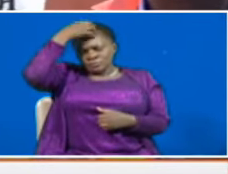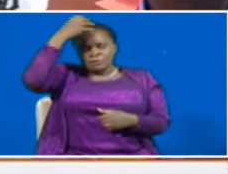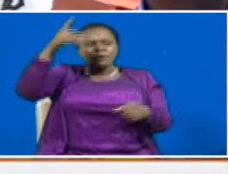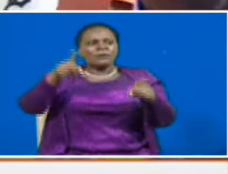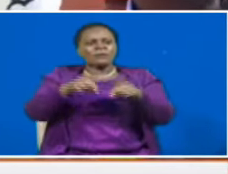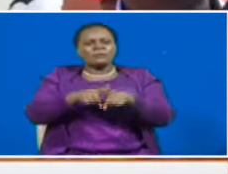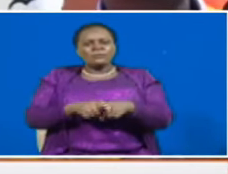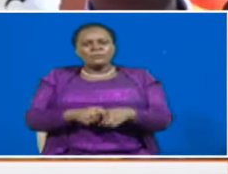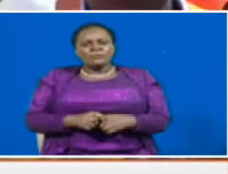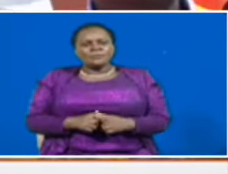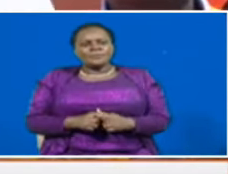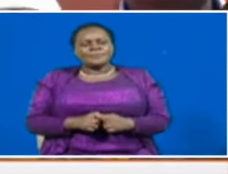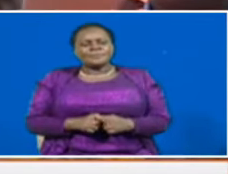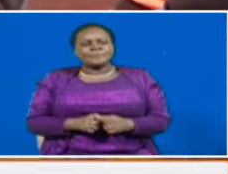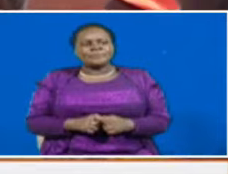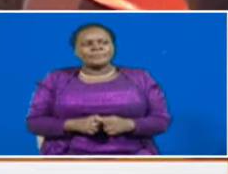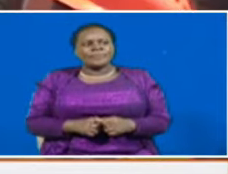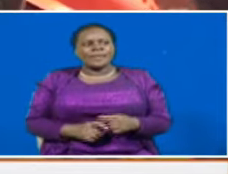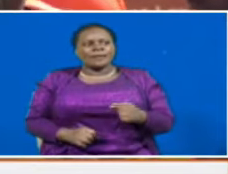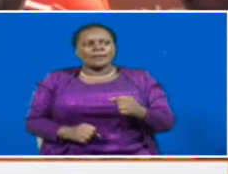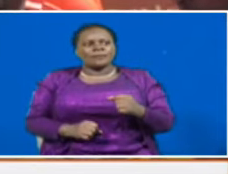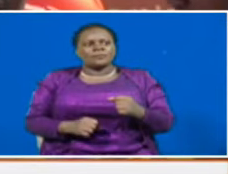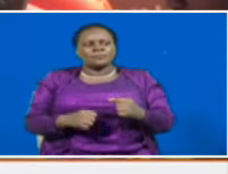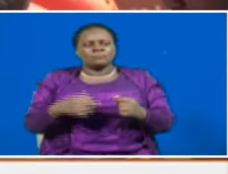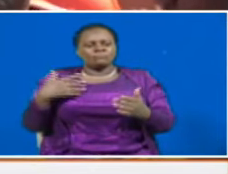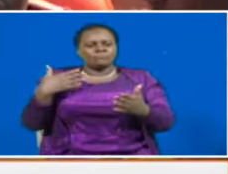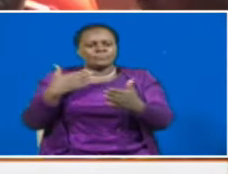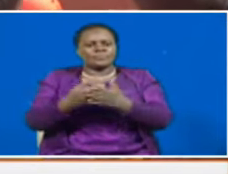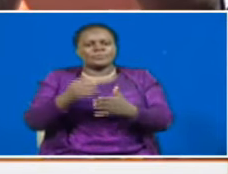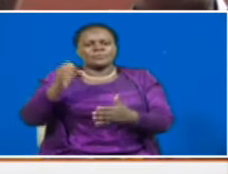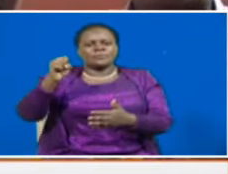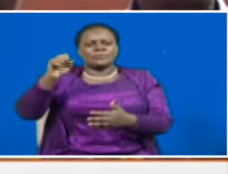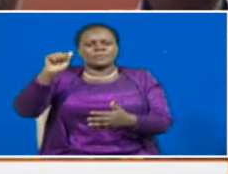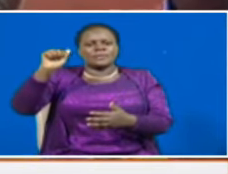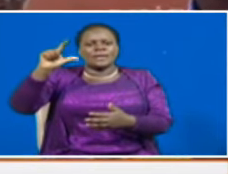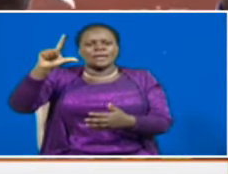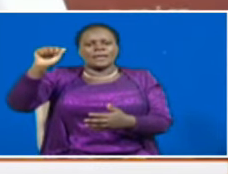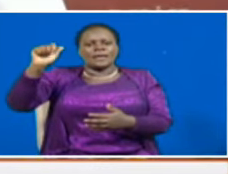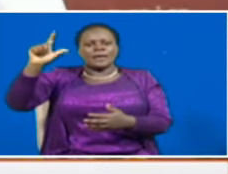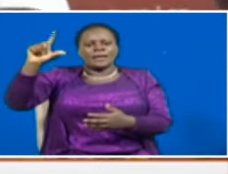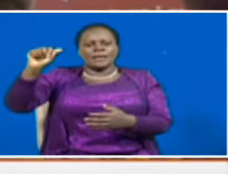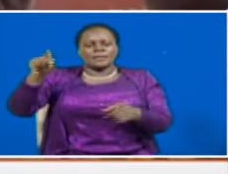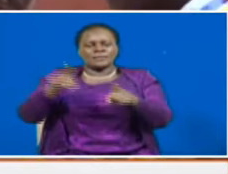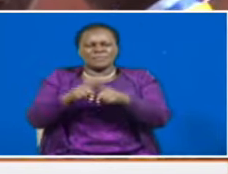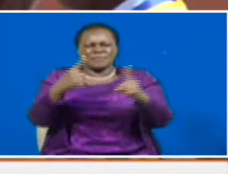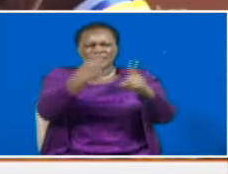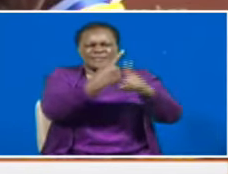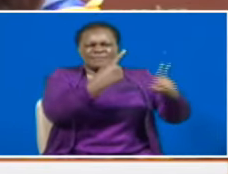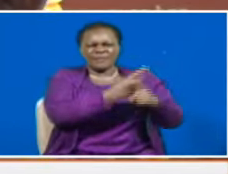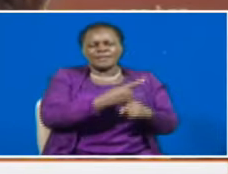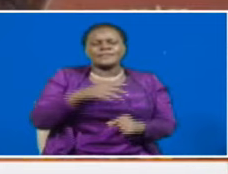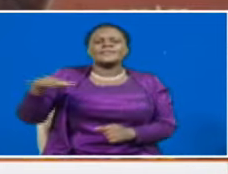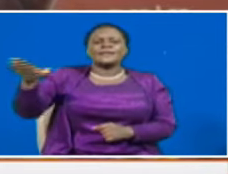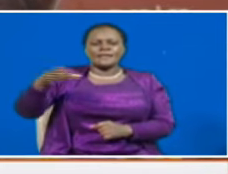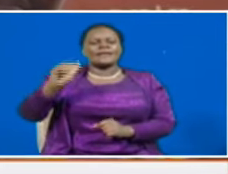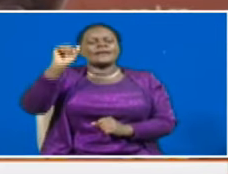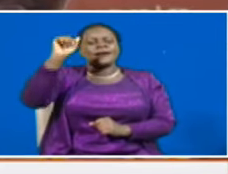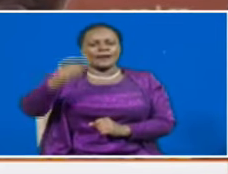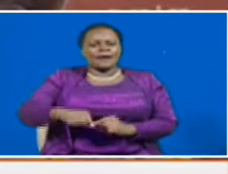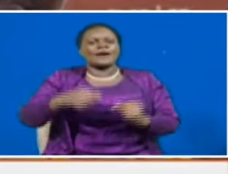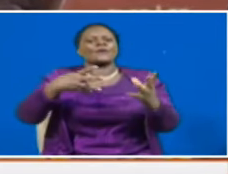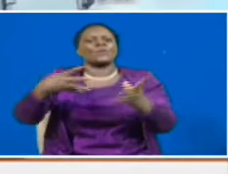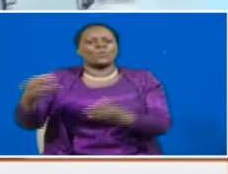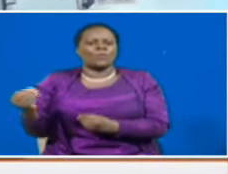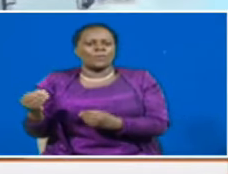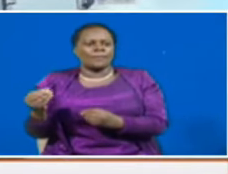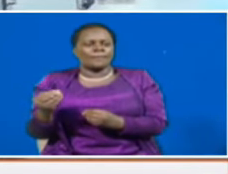the distance as opposed to going all the way to Salalah, then loading on a bigger ship, and then also going around